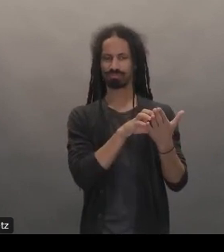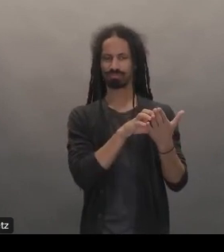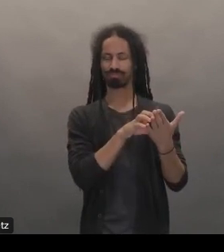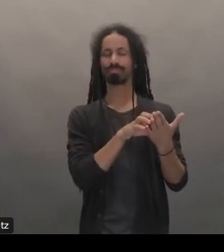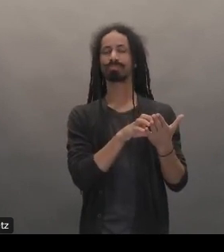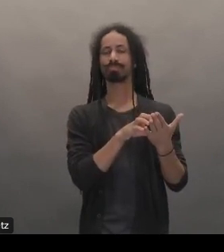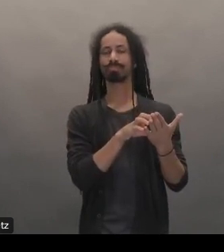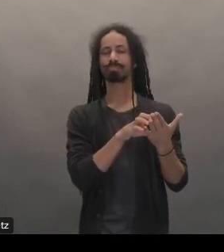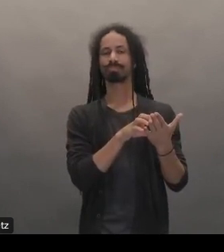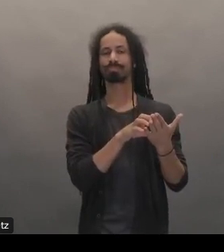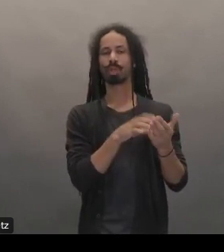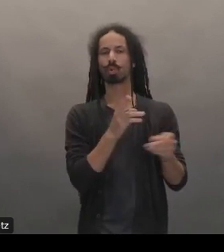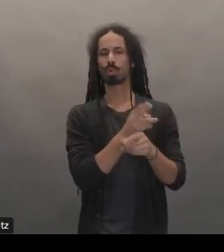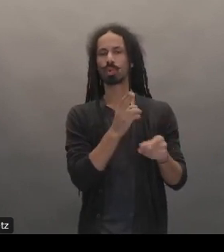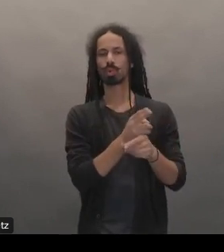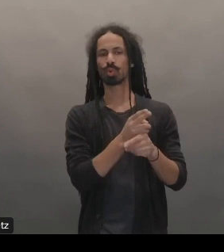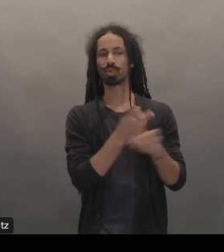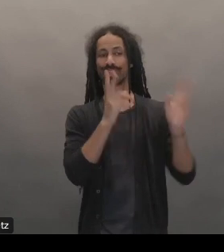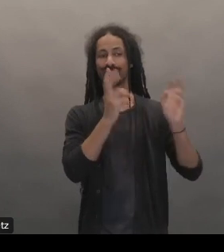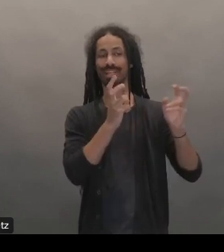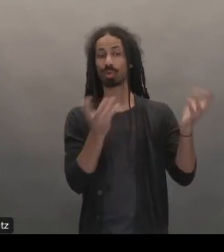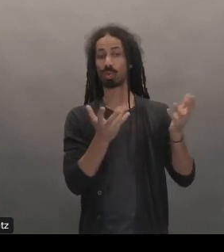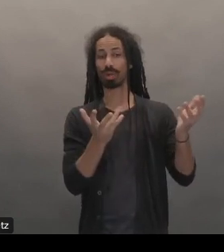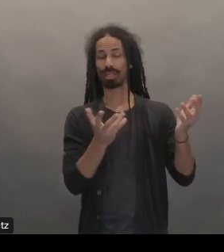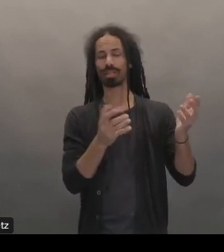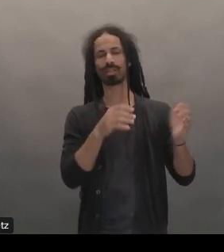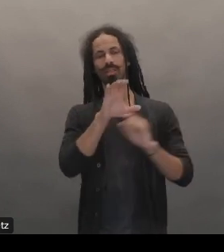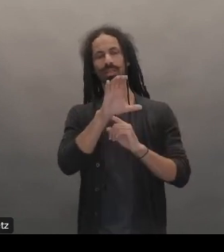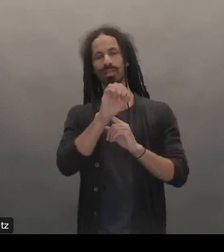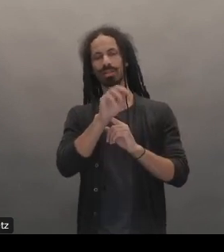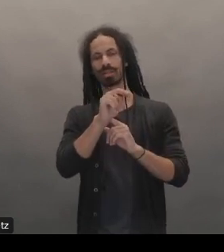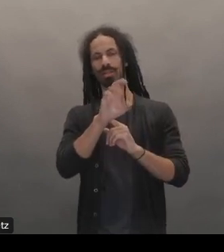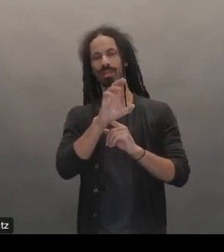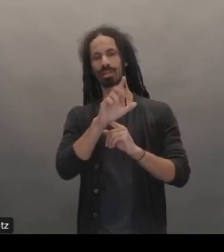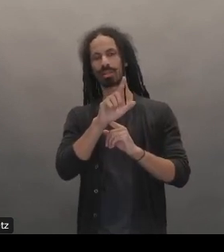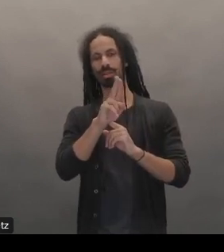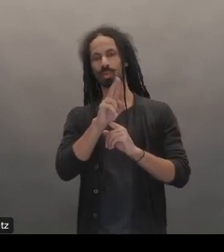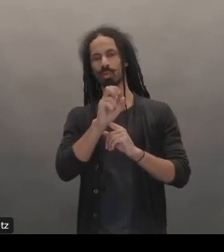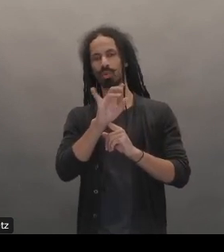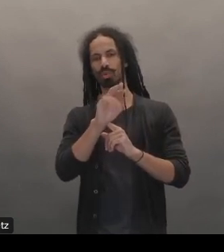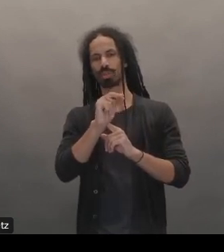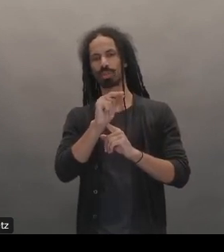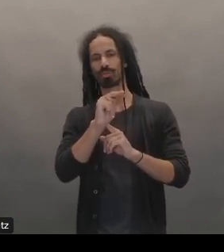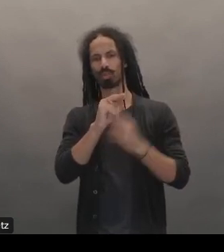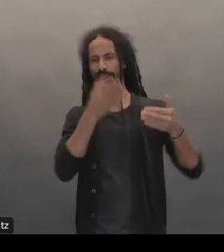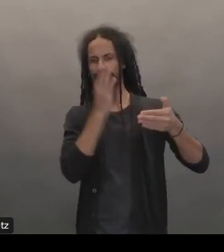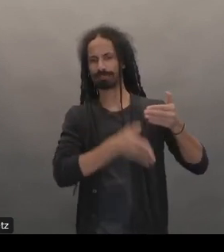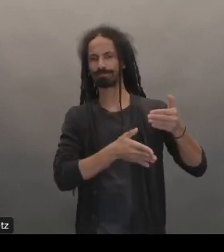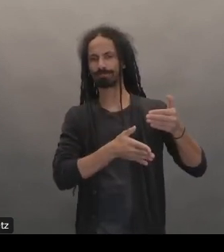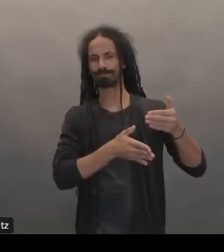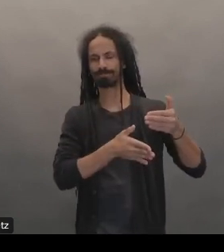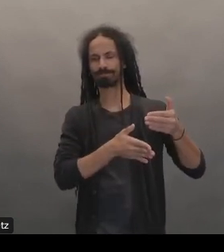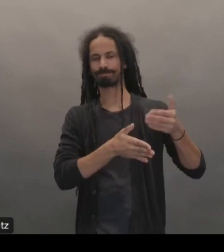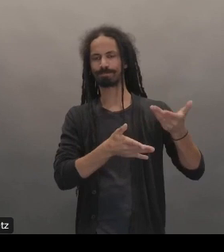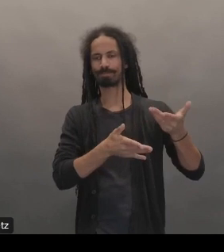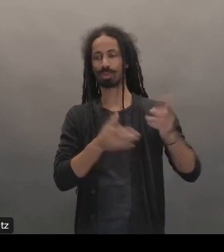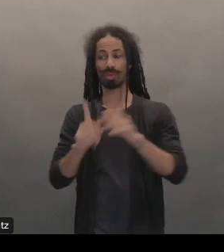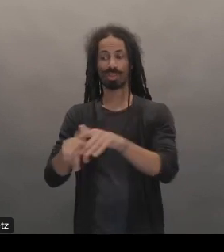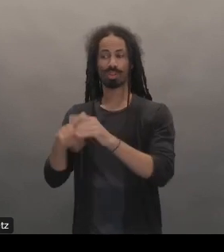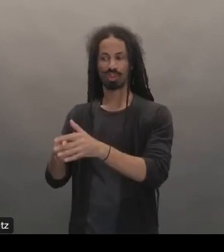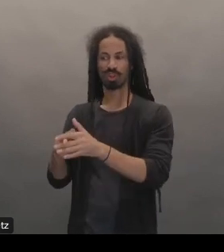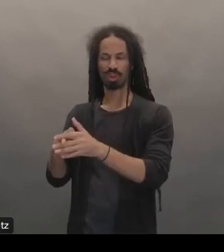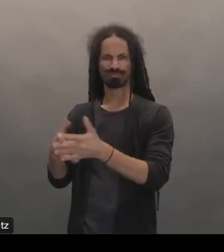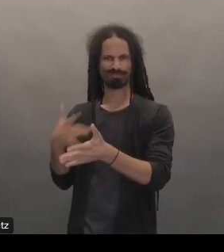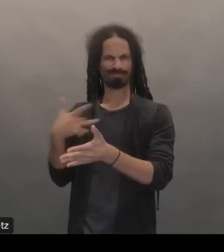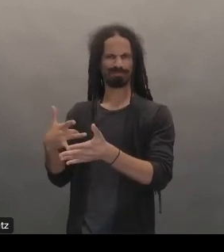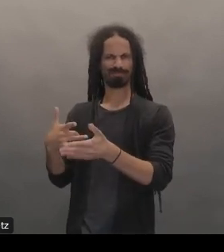word conclusion as the heading. Right, so that's a little bit different. Lots of students would assume if you use conclusion, you use introduction for the introduction paragraph. Not